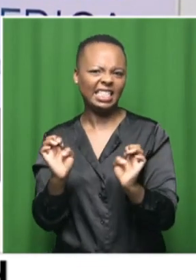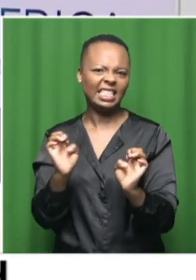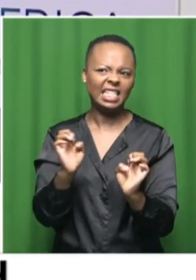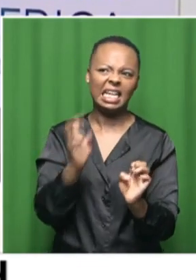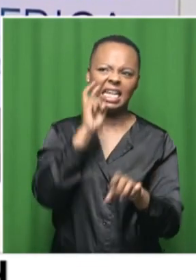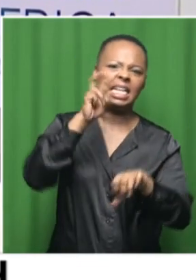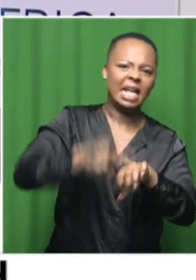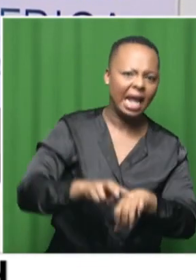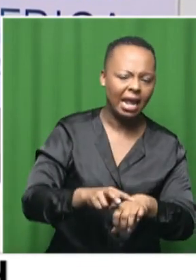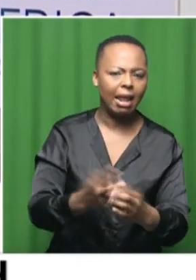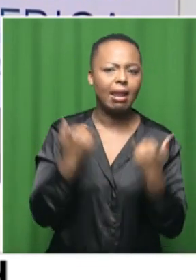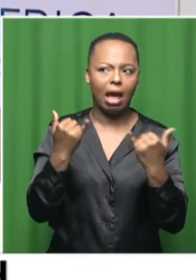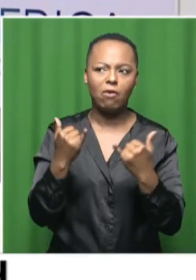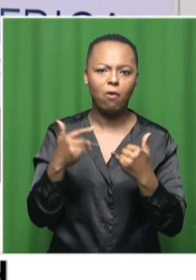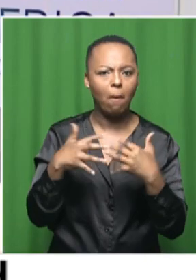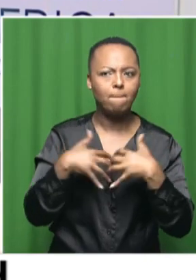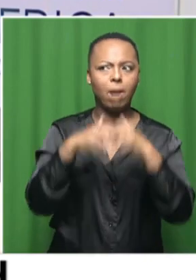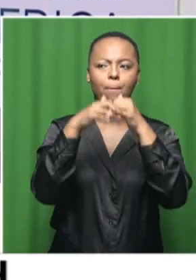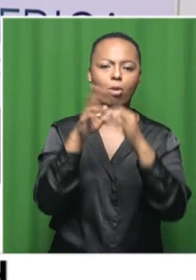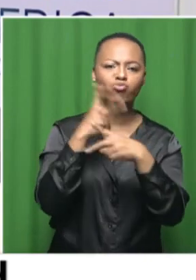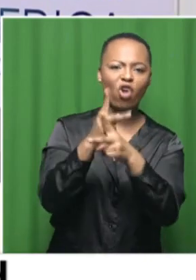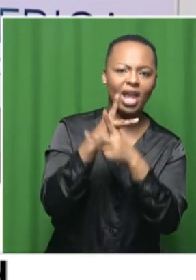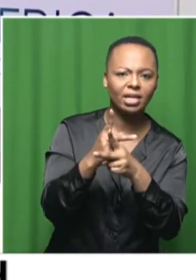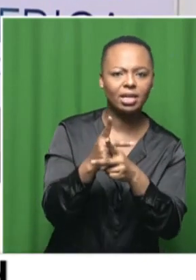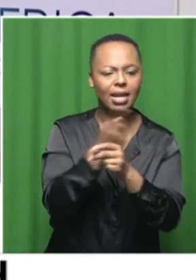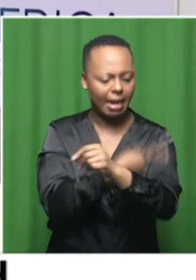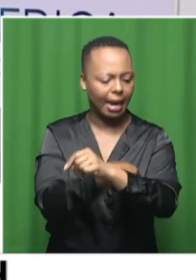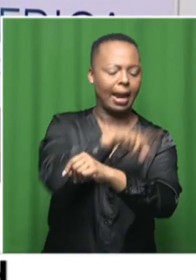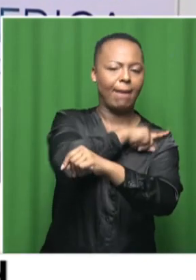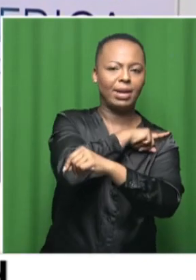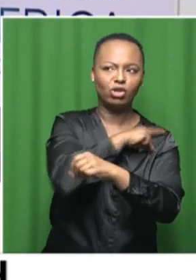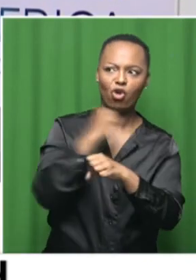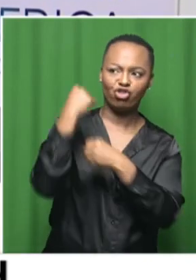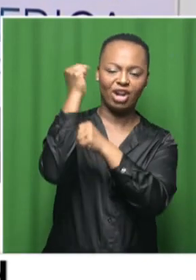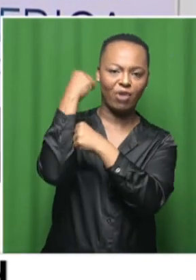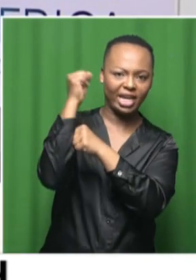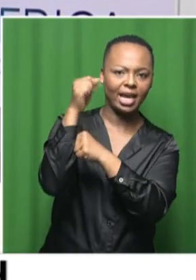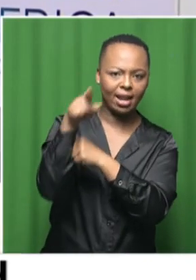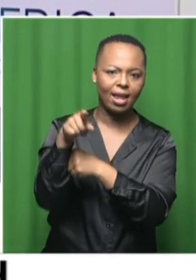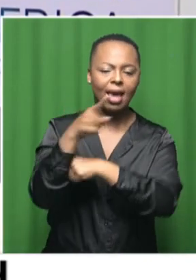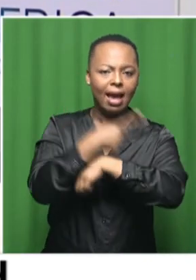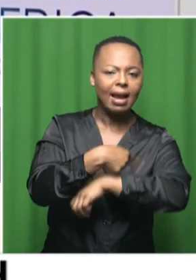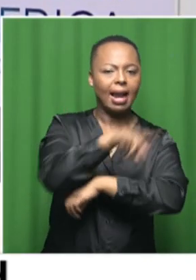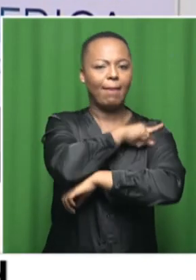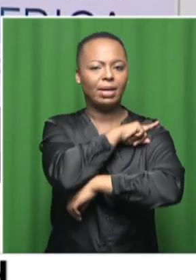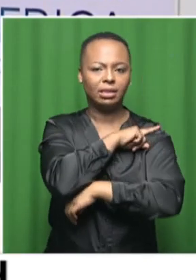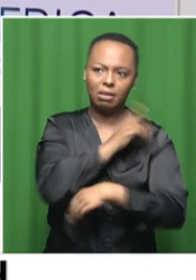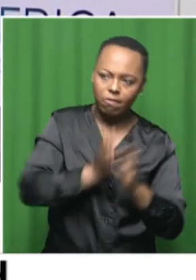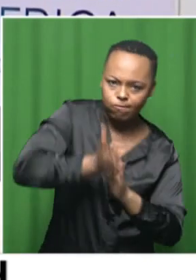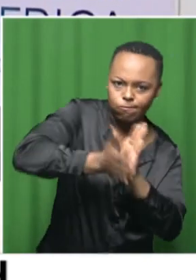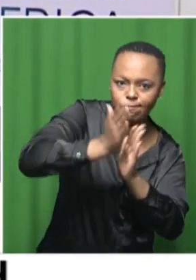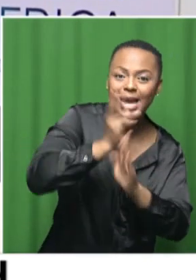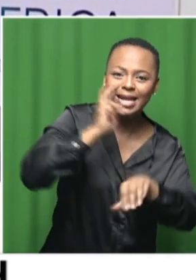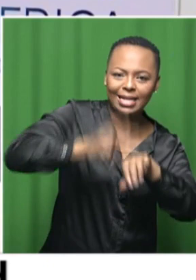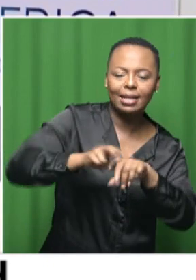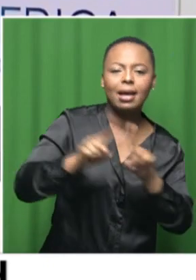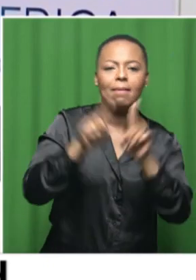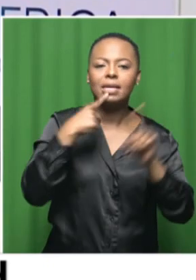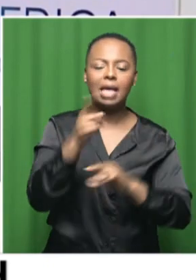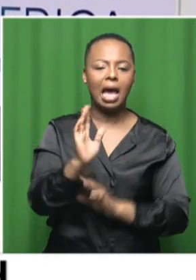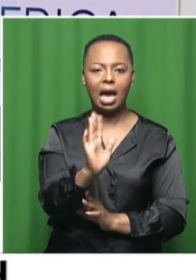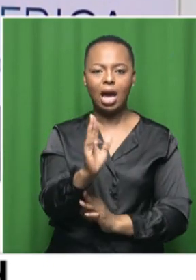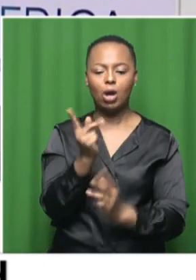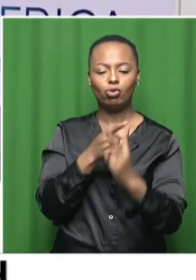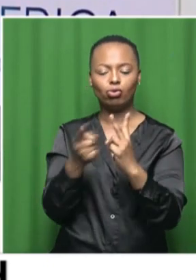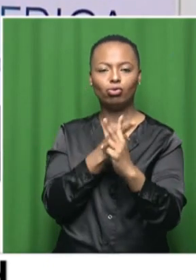to get the production capacity or generation capacity going. But I think the view I'm taking now is that don't decouple the two.